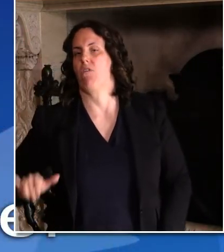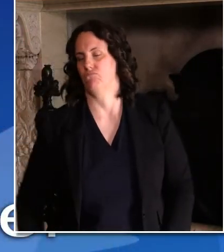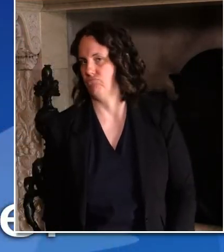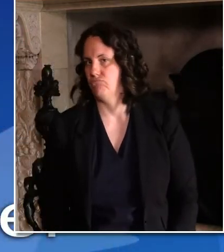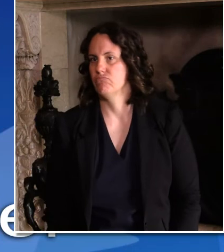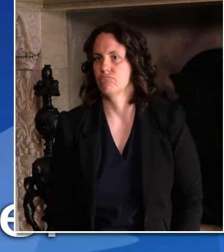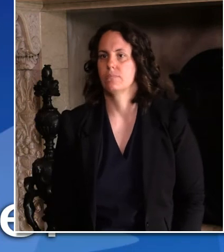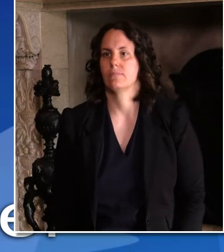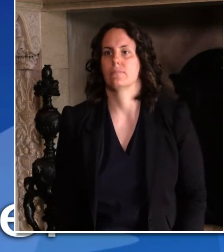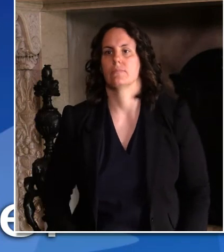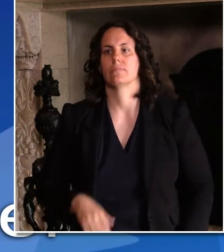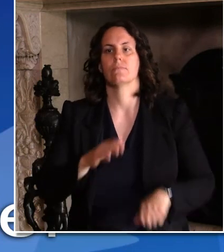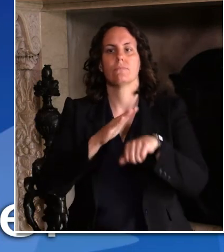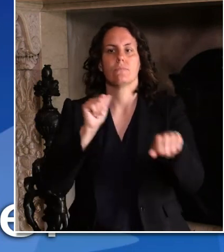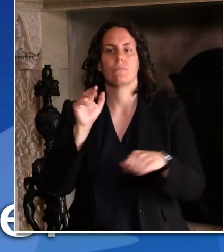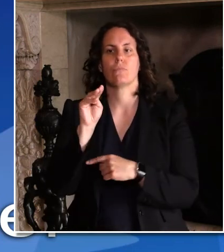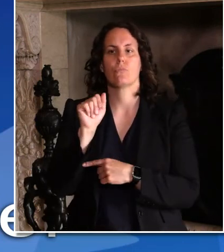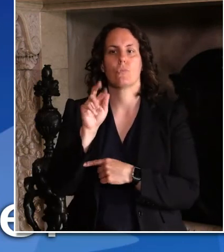Marty?